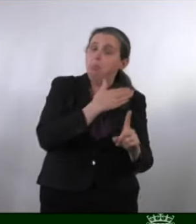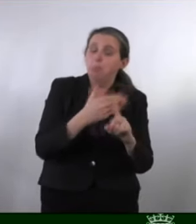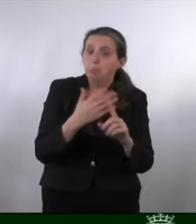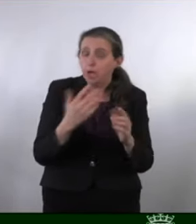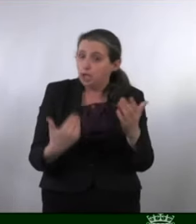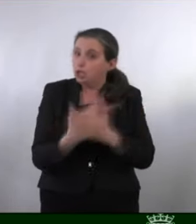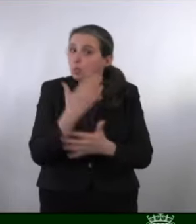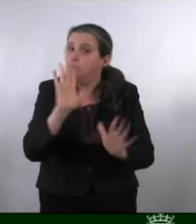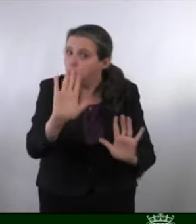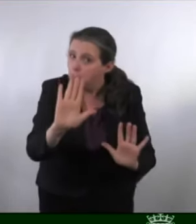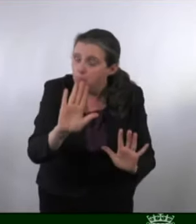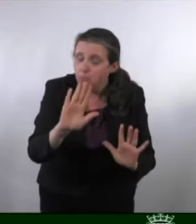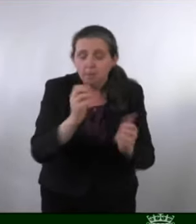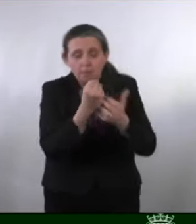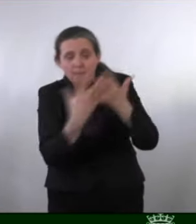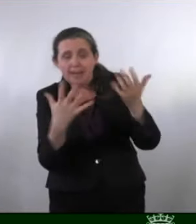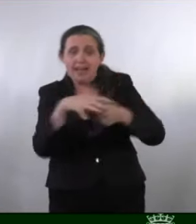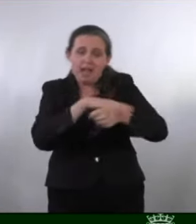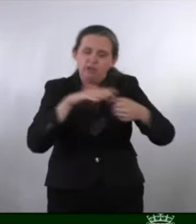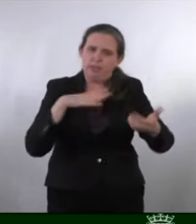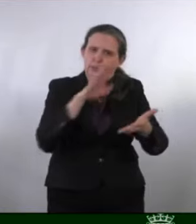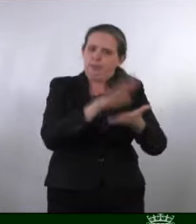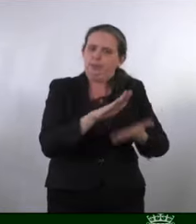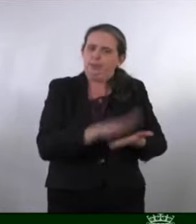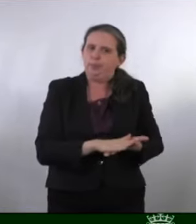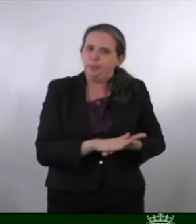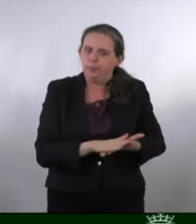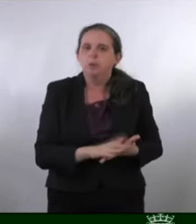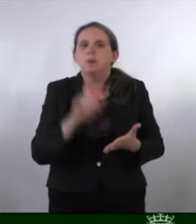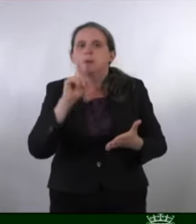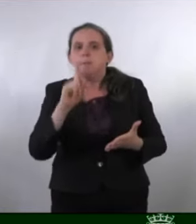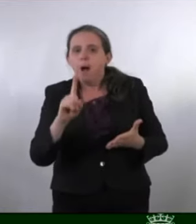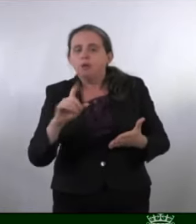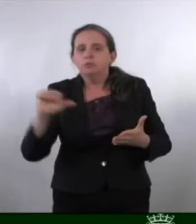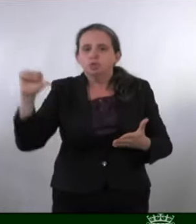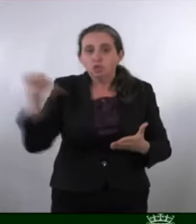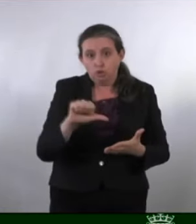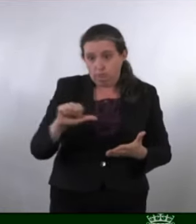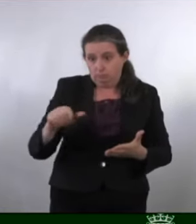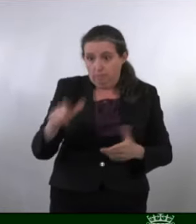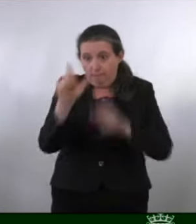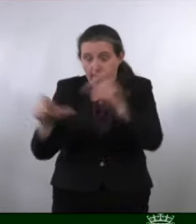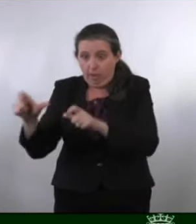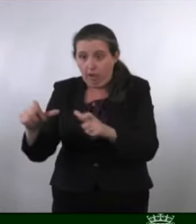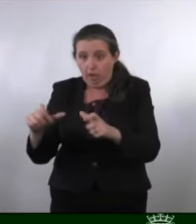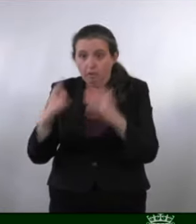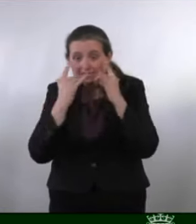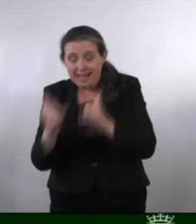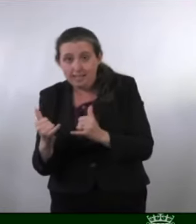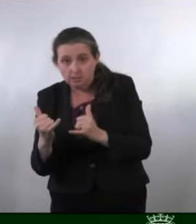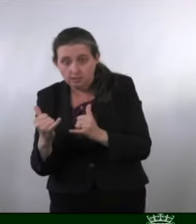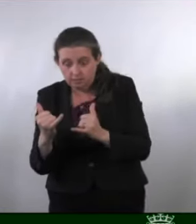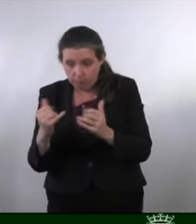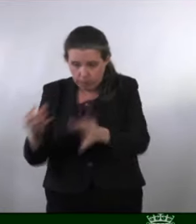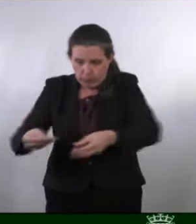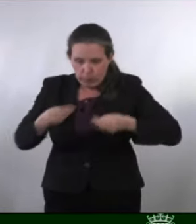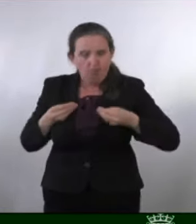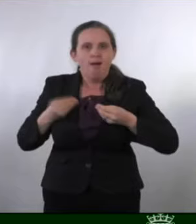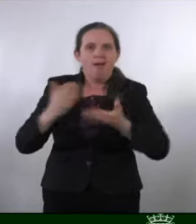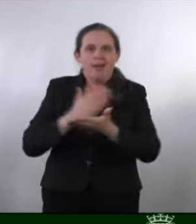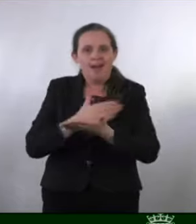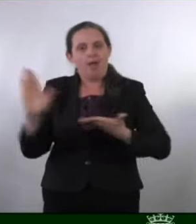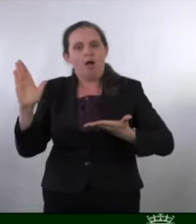it works, we should be able to offer those who test negative the prospect of fewer